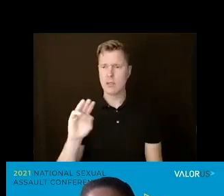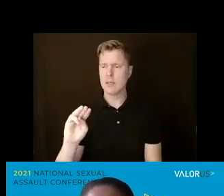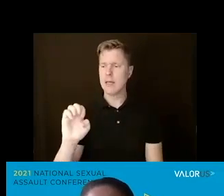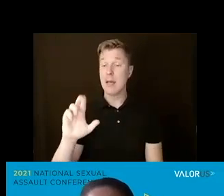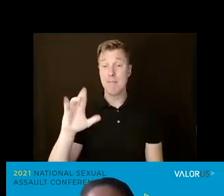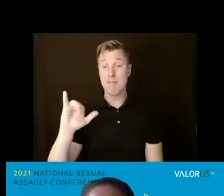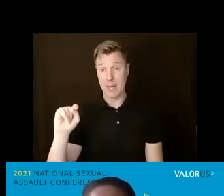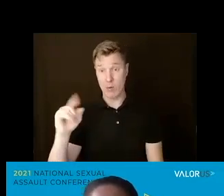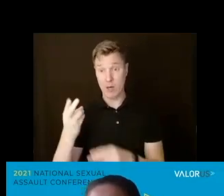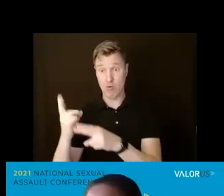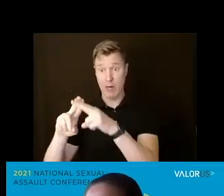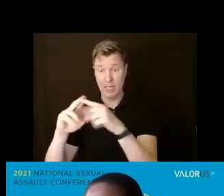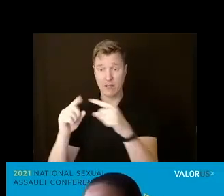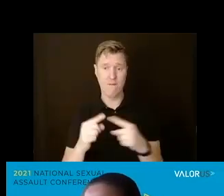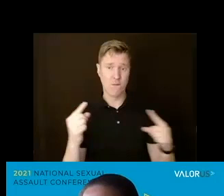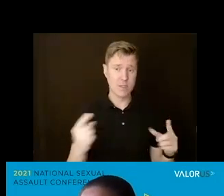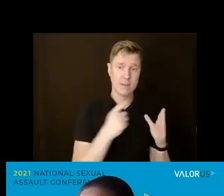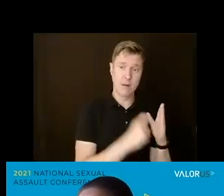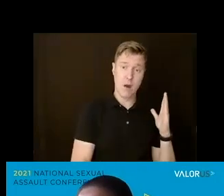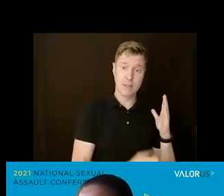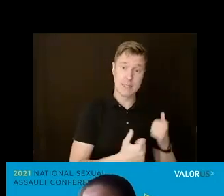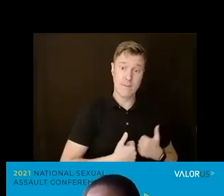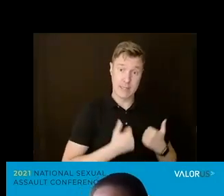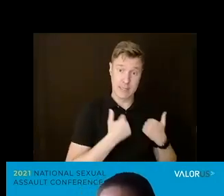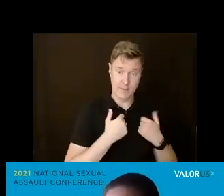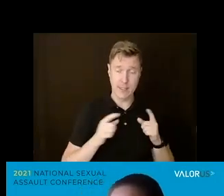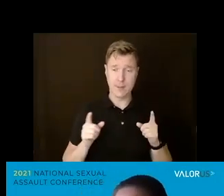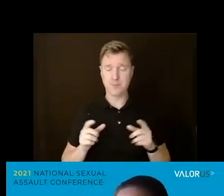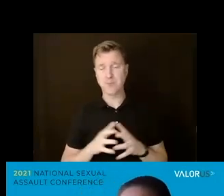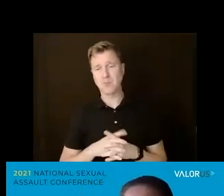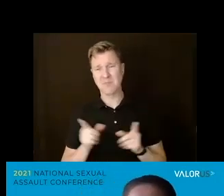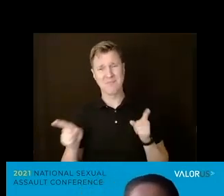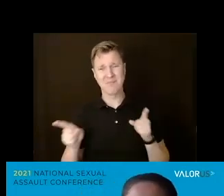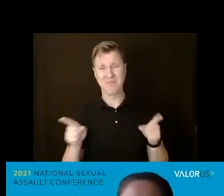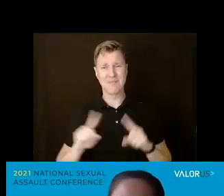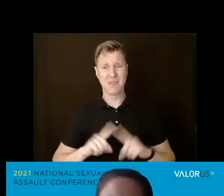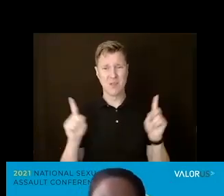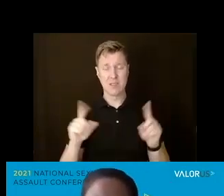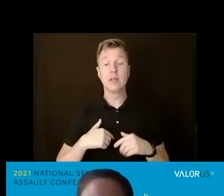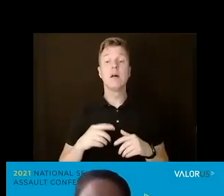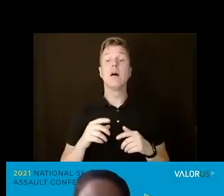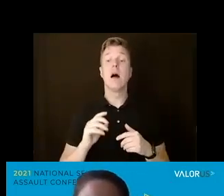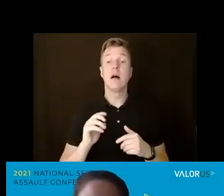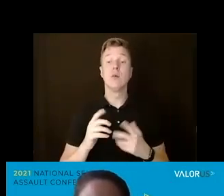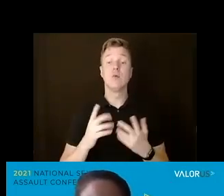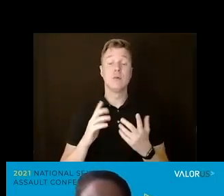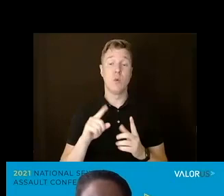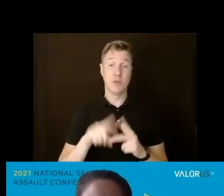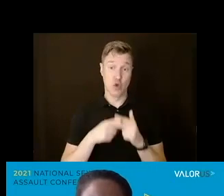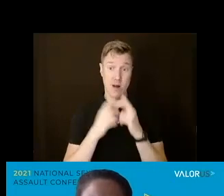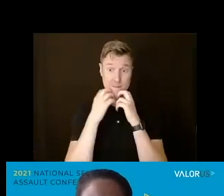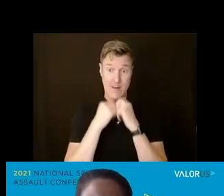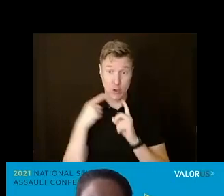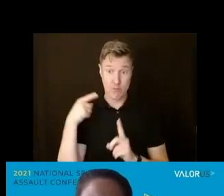versus cost of living. And, as kind of a values point, when we started this, the director